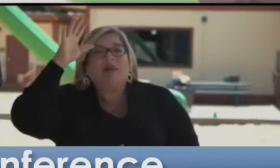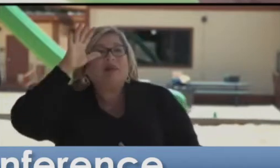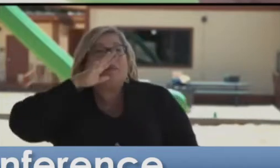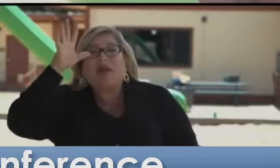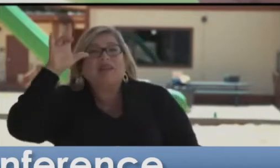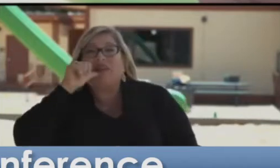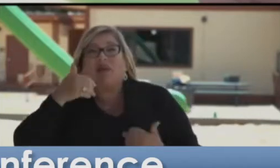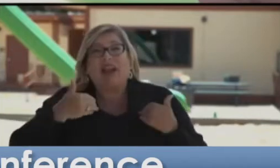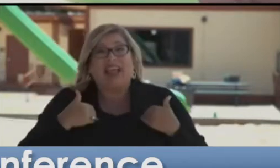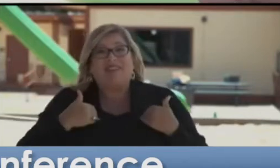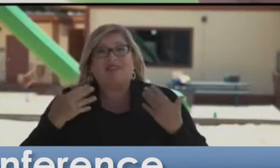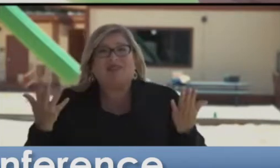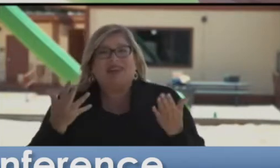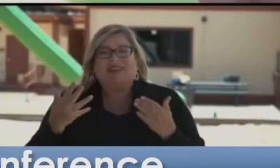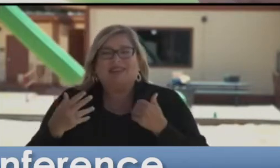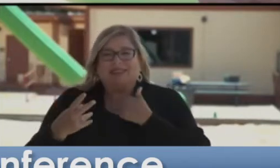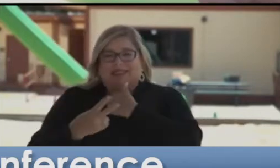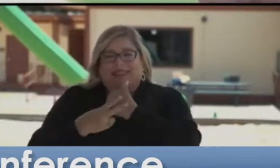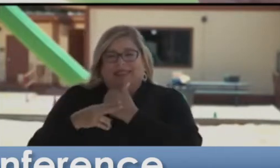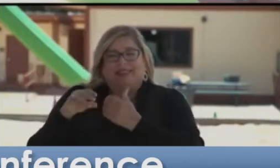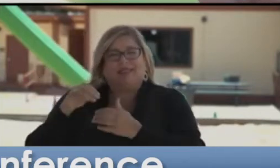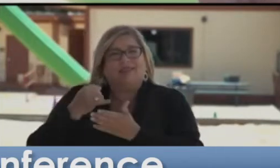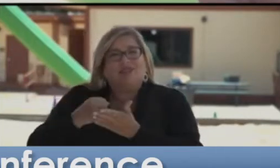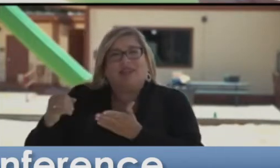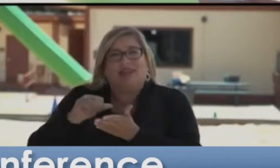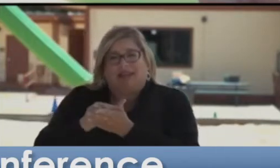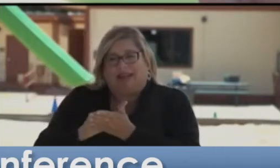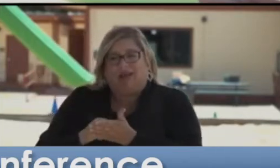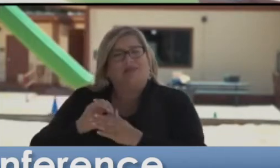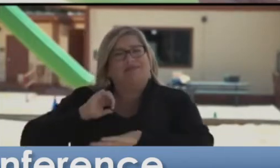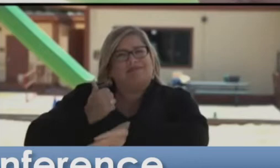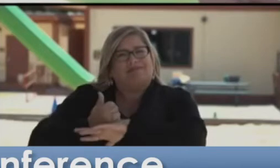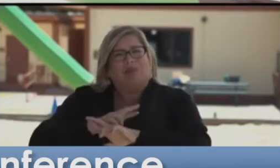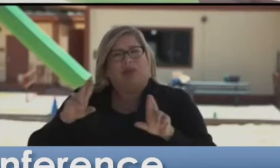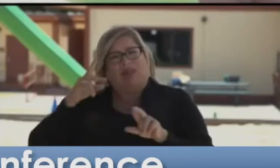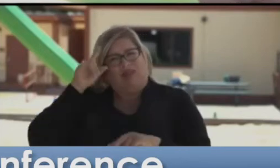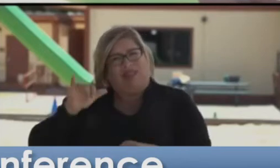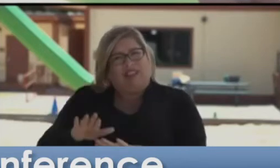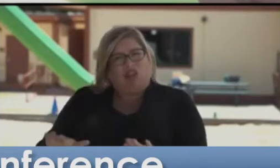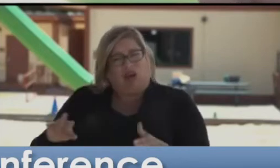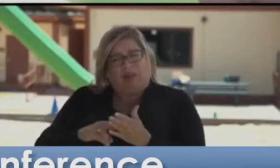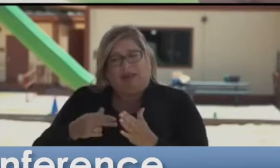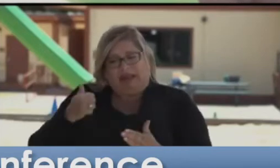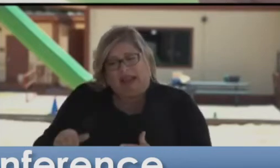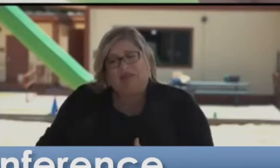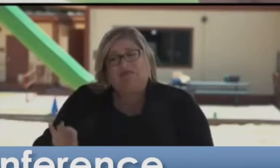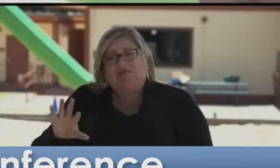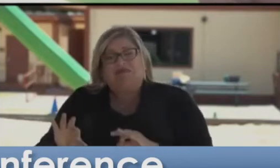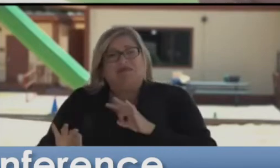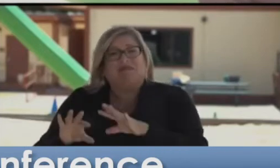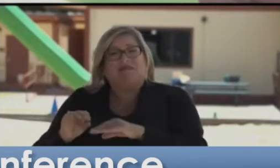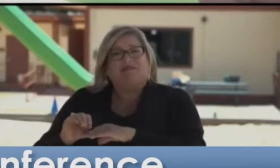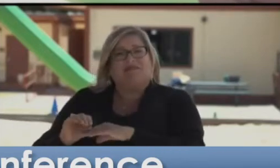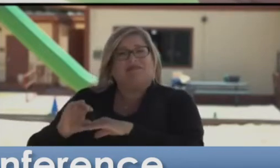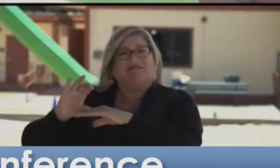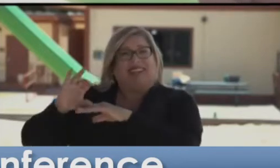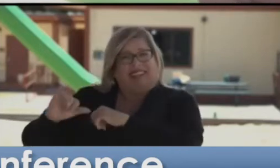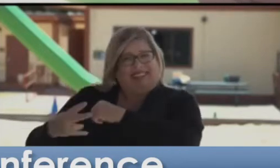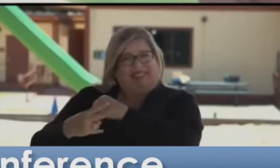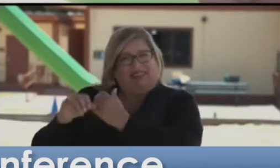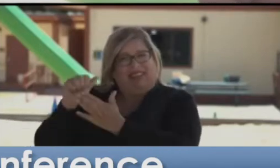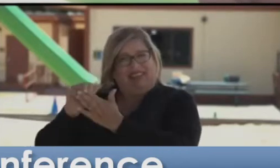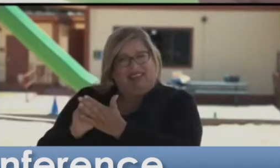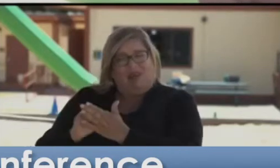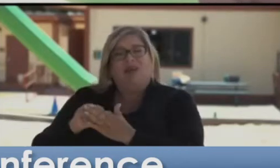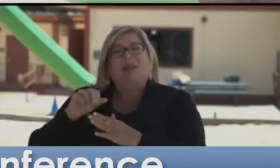have. And that's a checking and a savings account in that young child's name where they can build up not only assets, but build